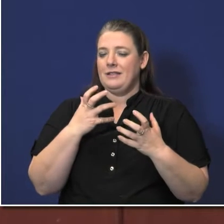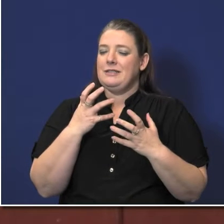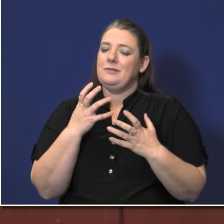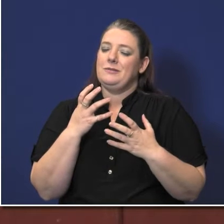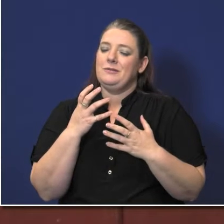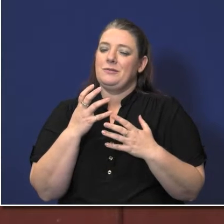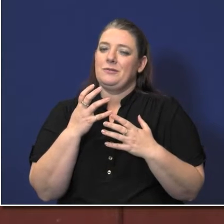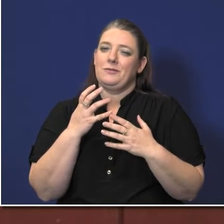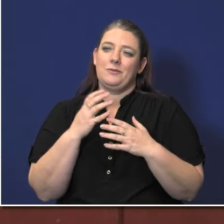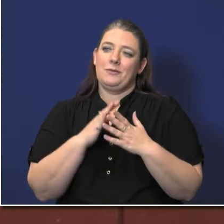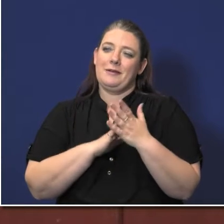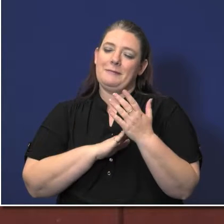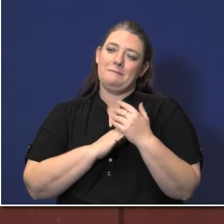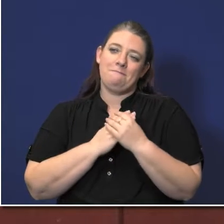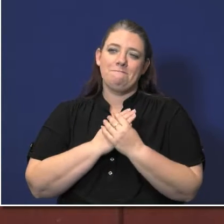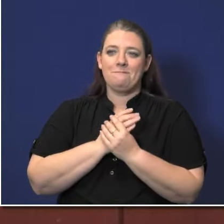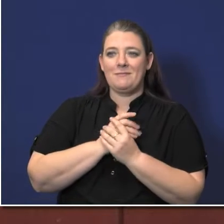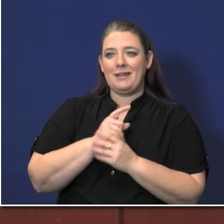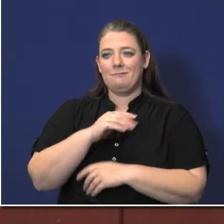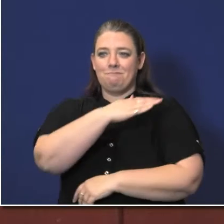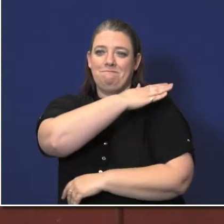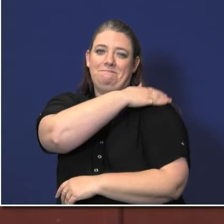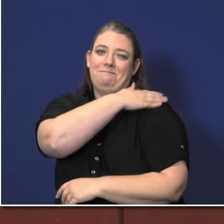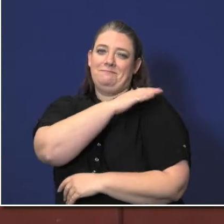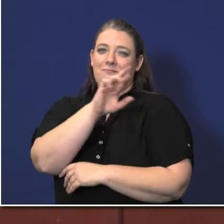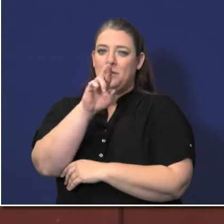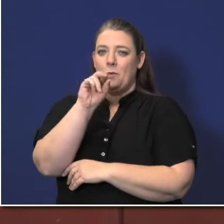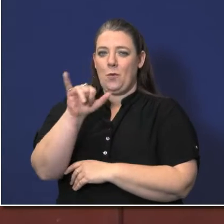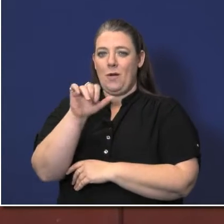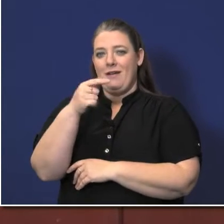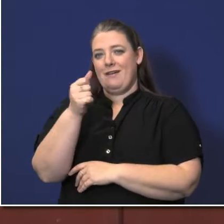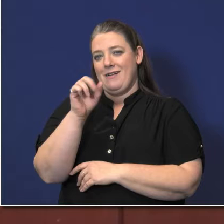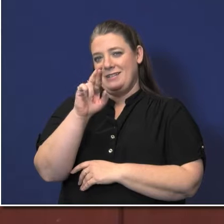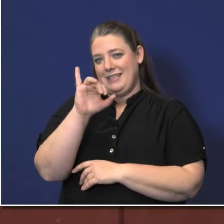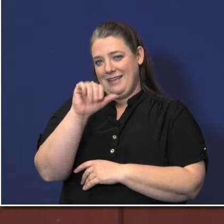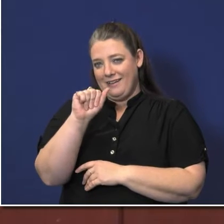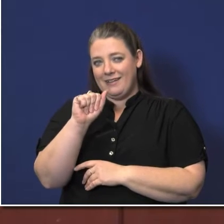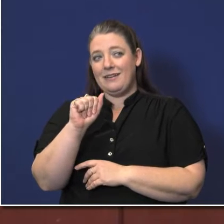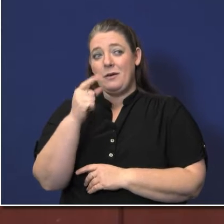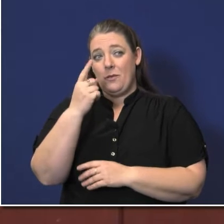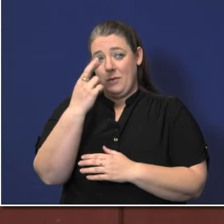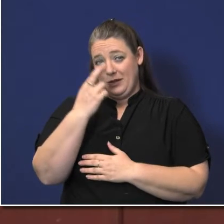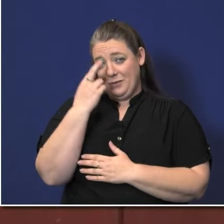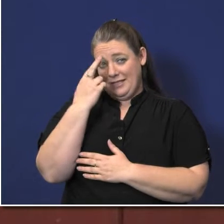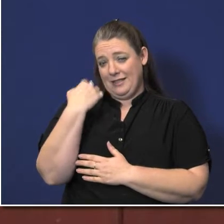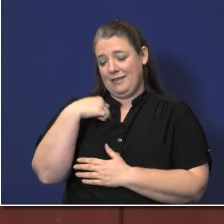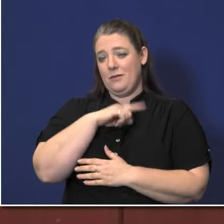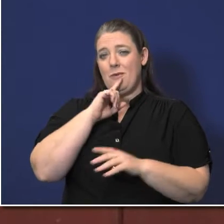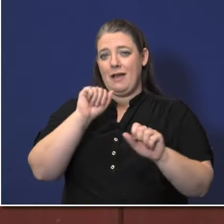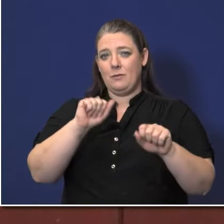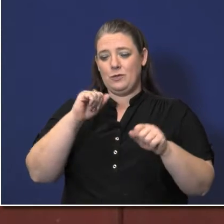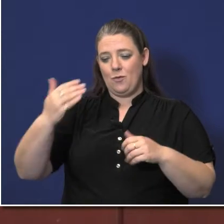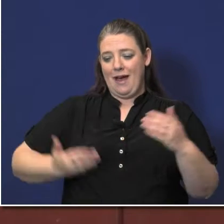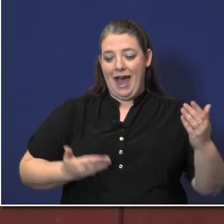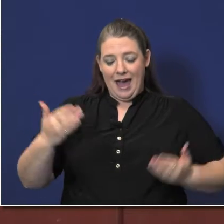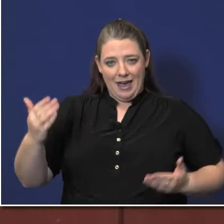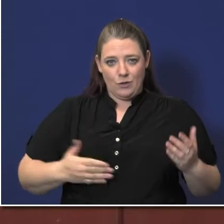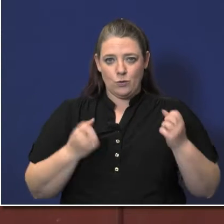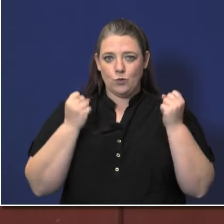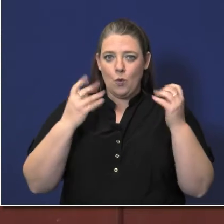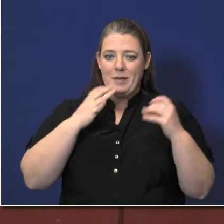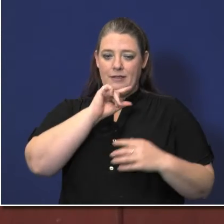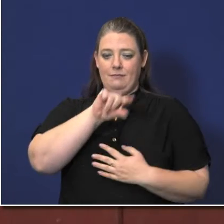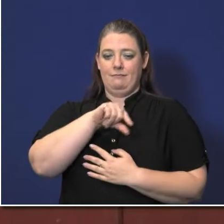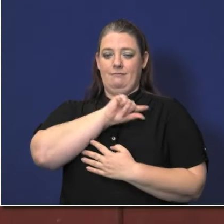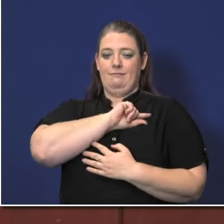to give a pat on the back to Roy Garcia. One of the reasons that we're able to hire so many quality people